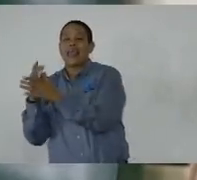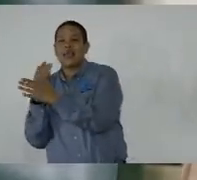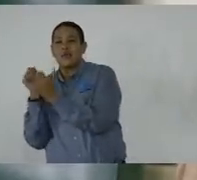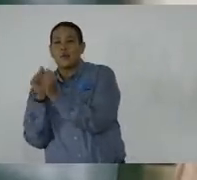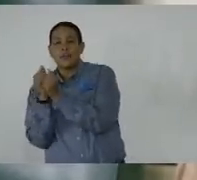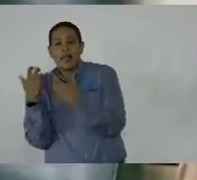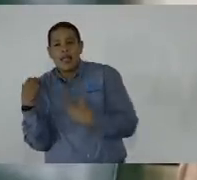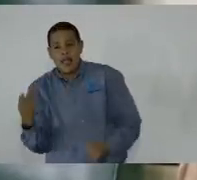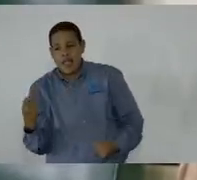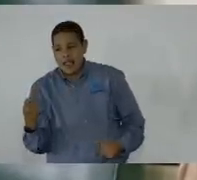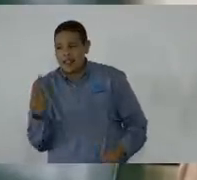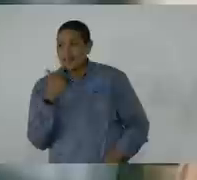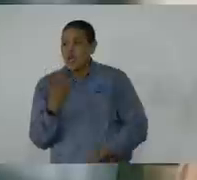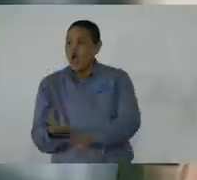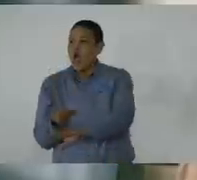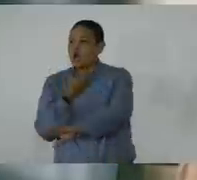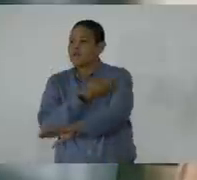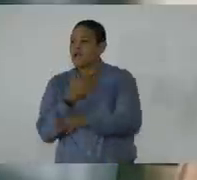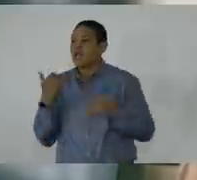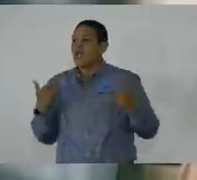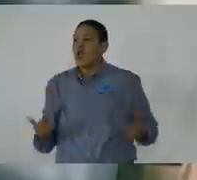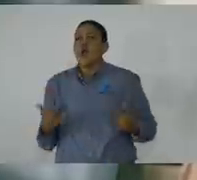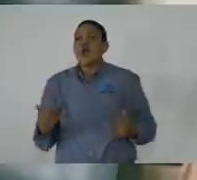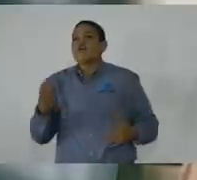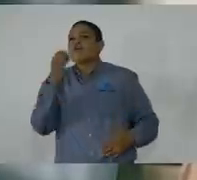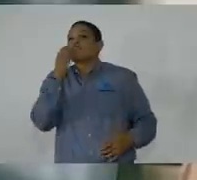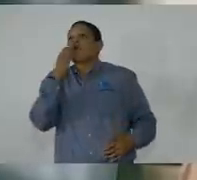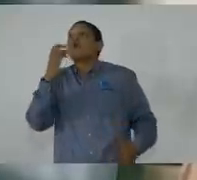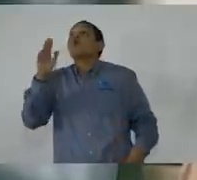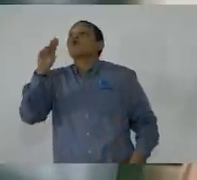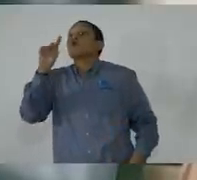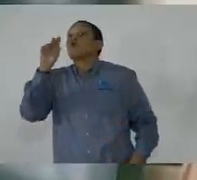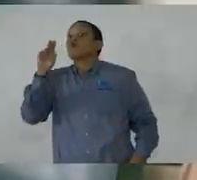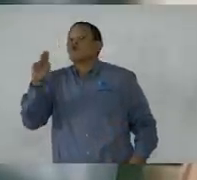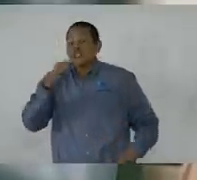health, updating the current food and nutrition security